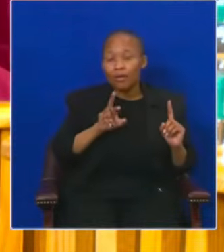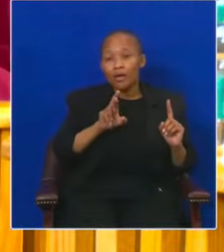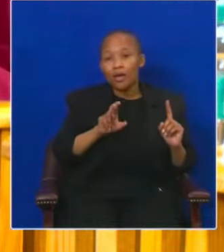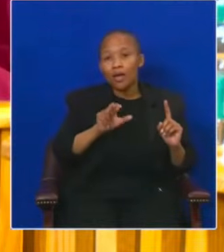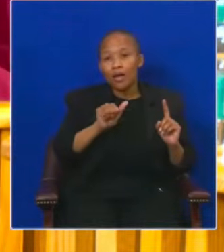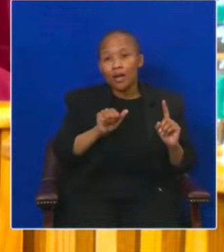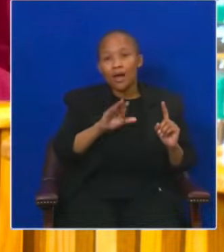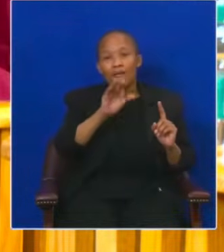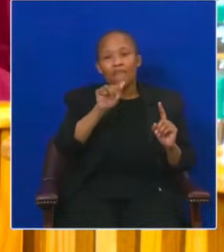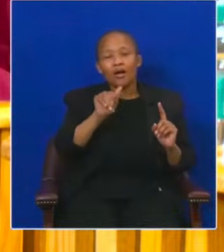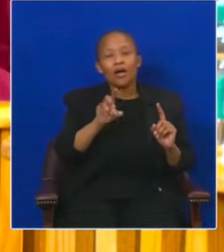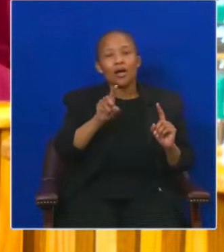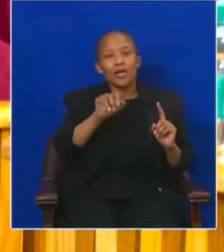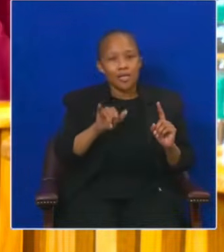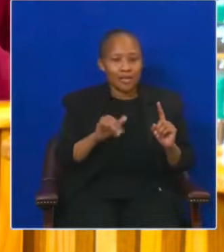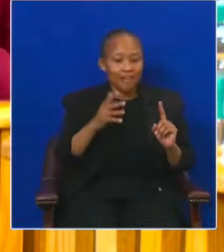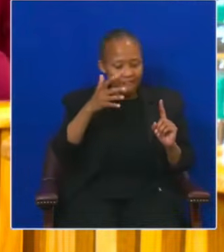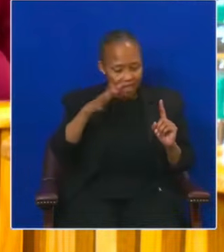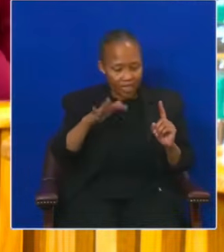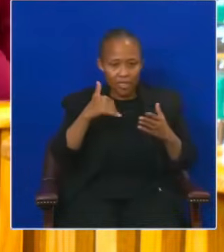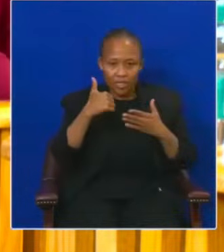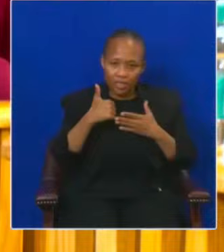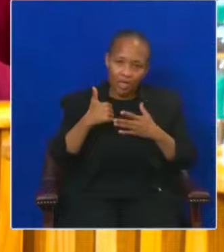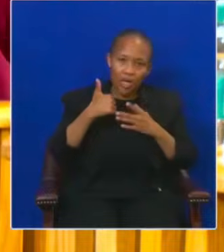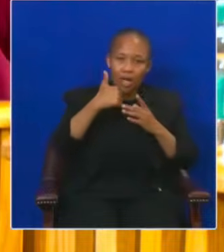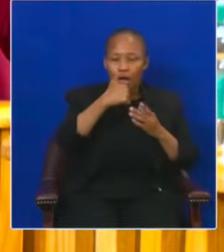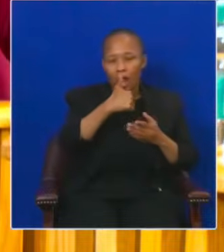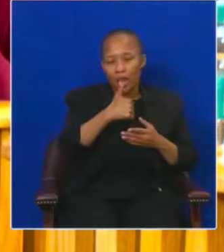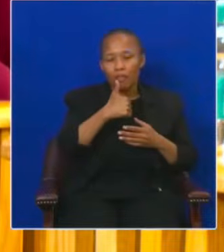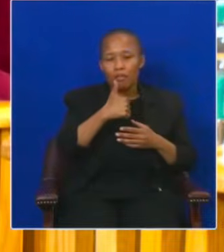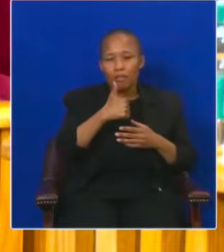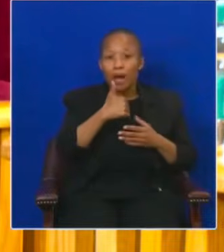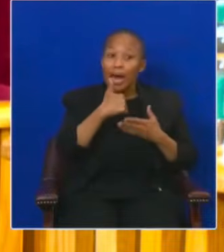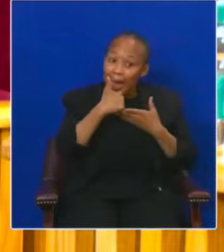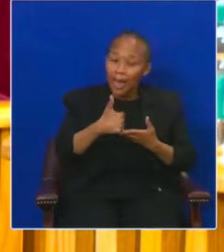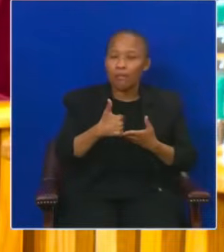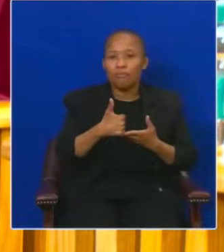his educational qualifications